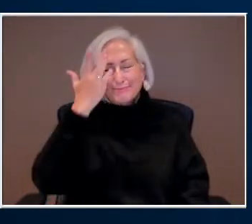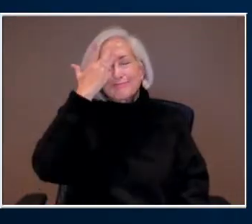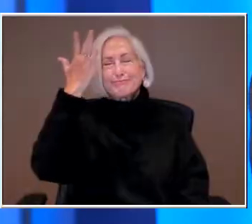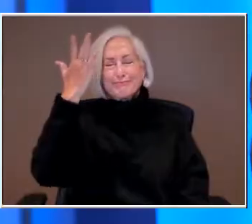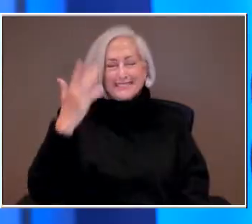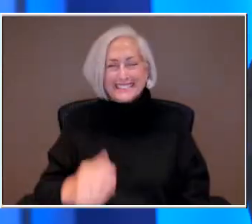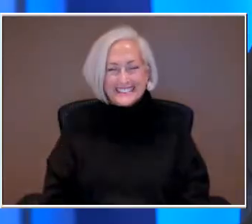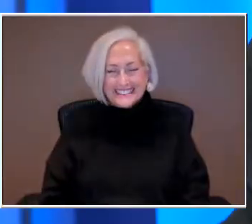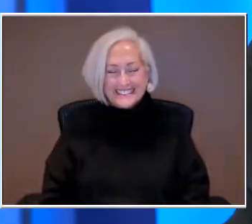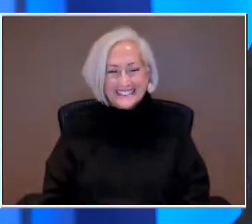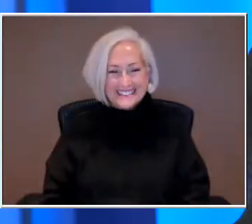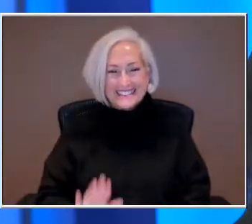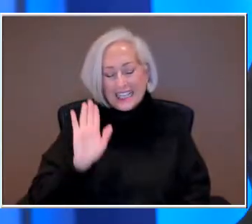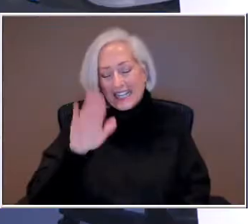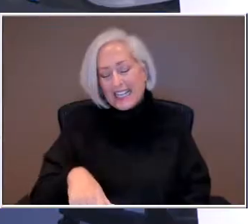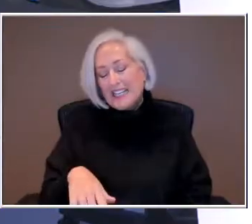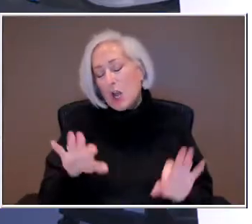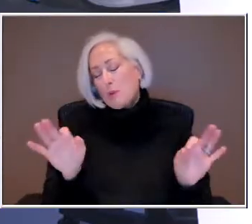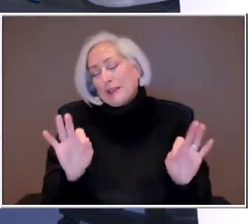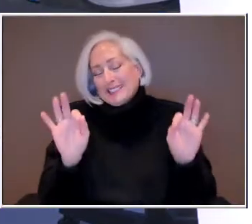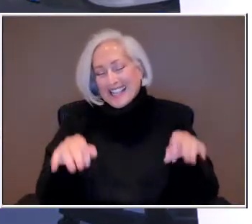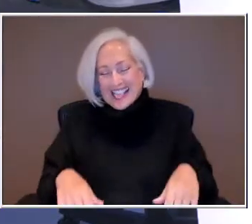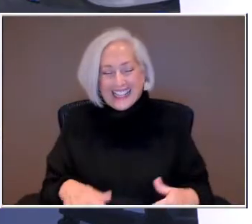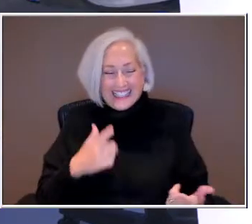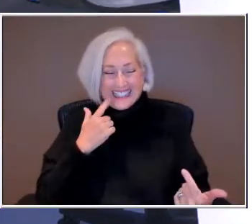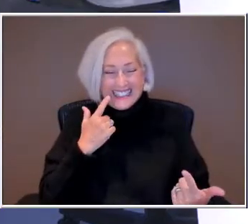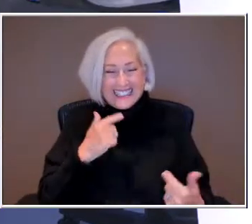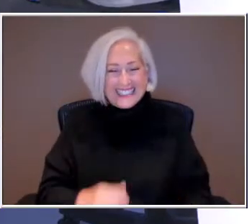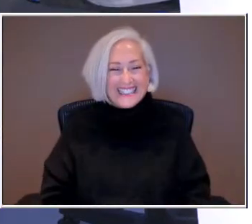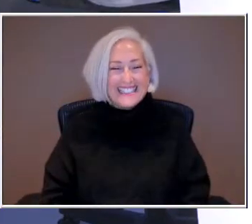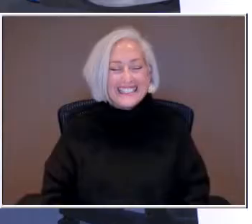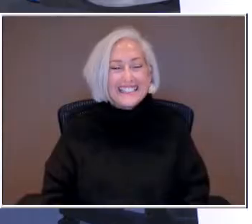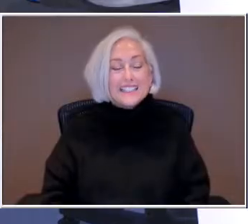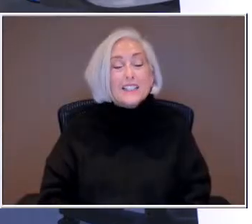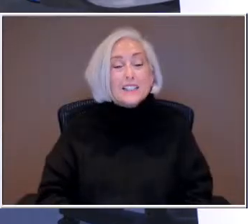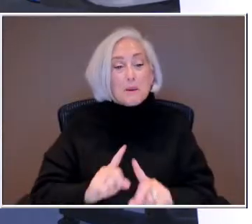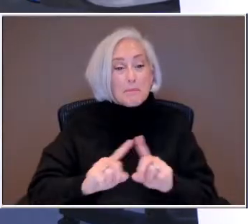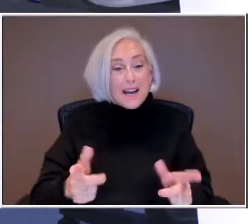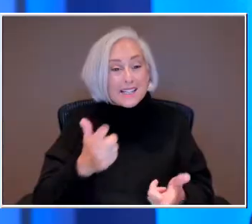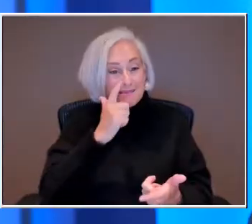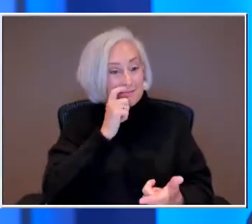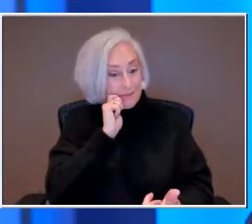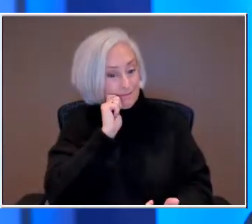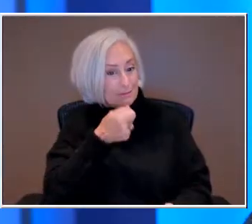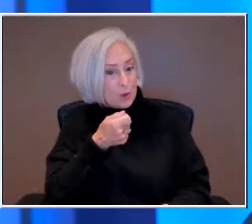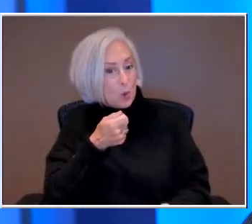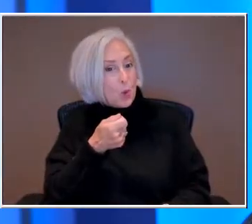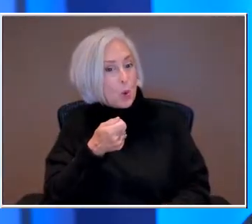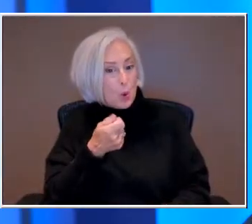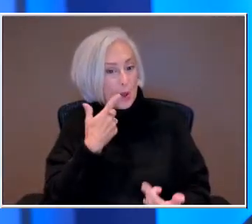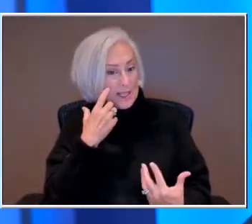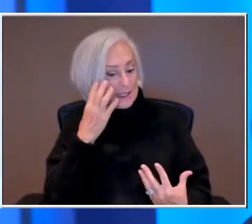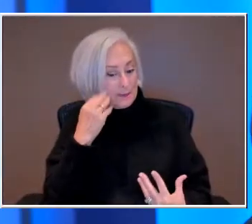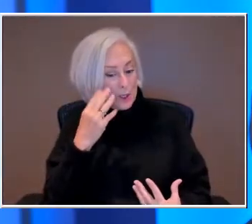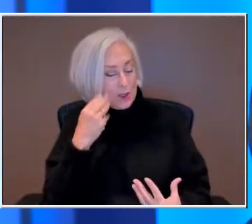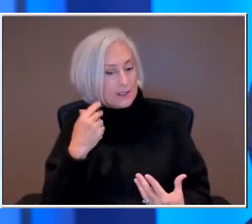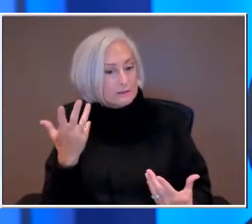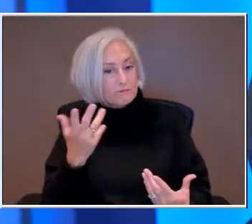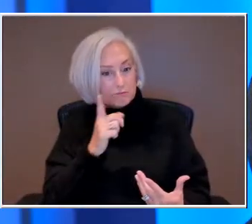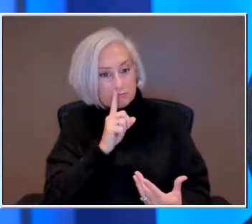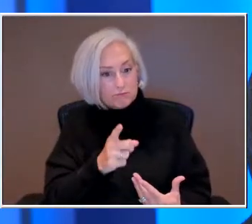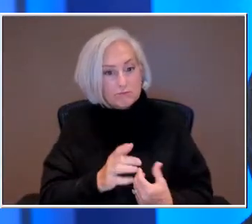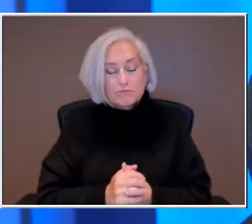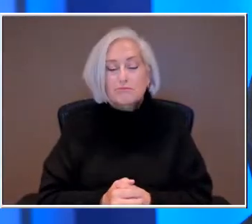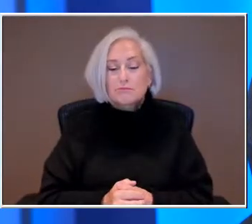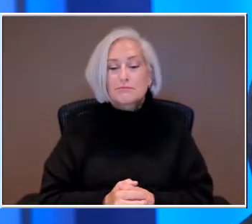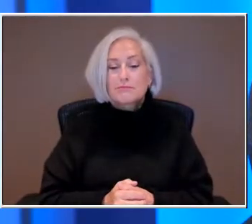it was not a big deal at all, but it was a neat experience. And I have to thank the